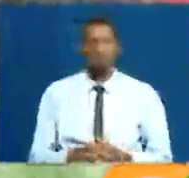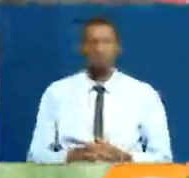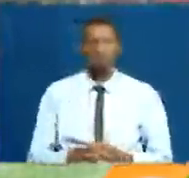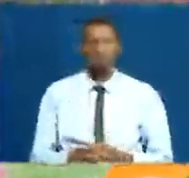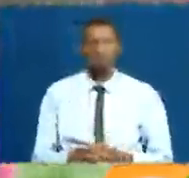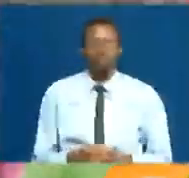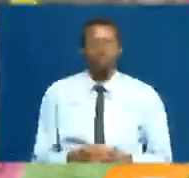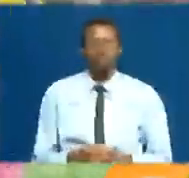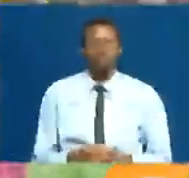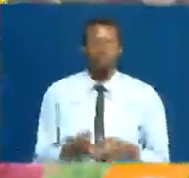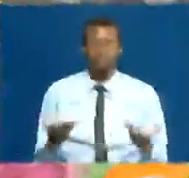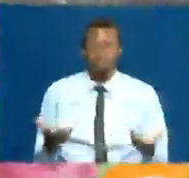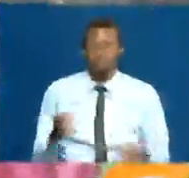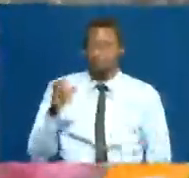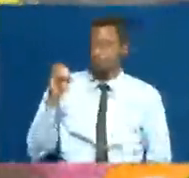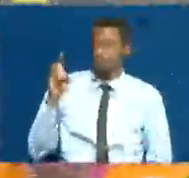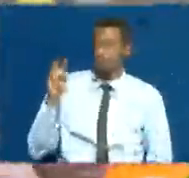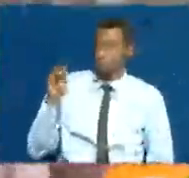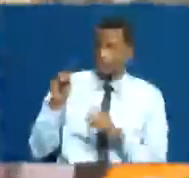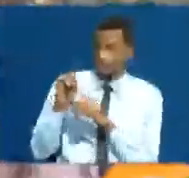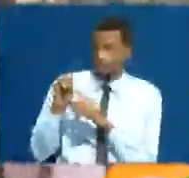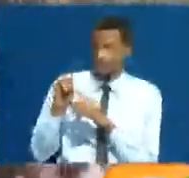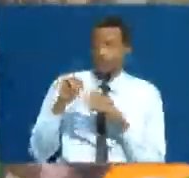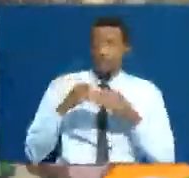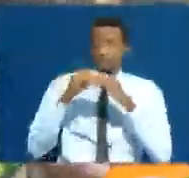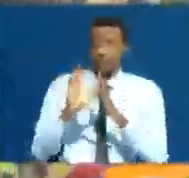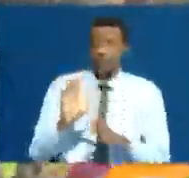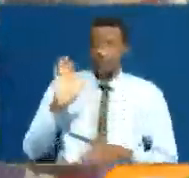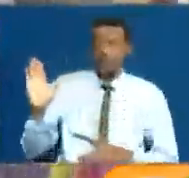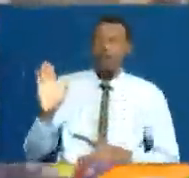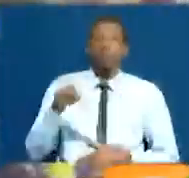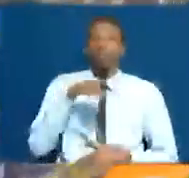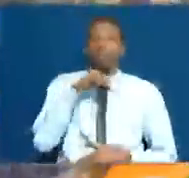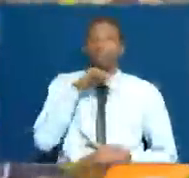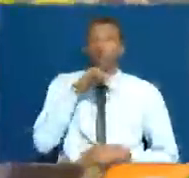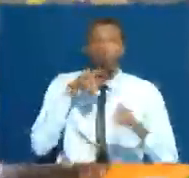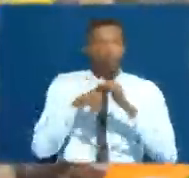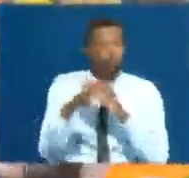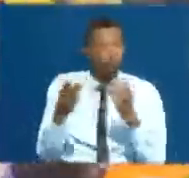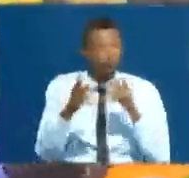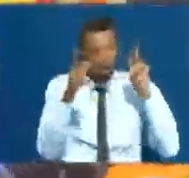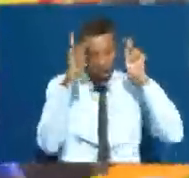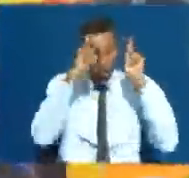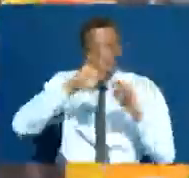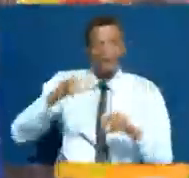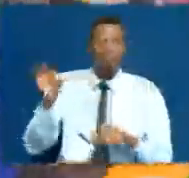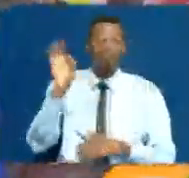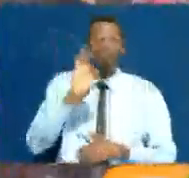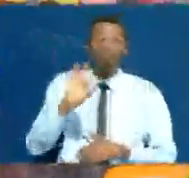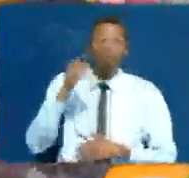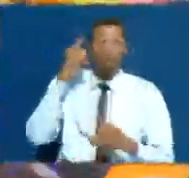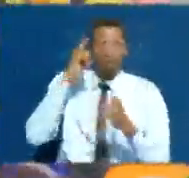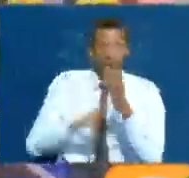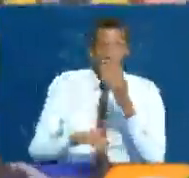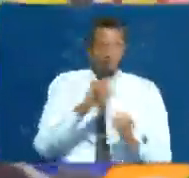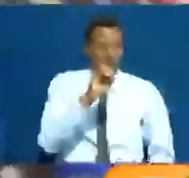reports orange Democratic movement leader riyo dinga comed in kakamega County Friday for an odm